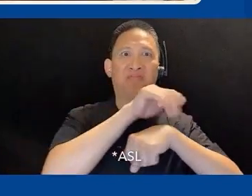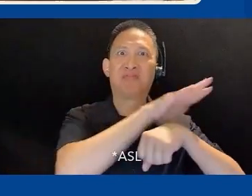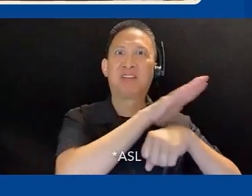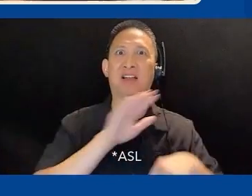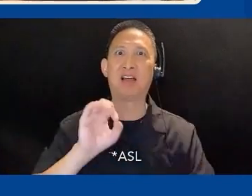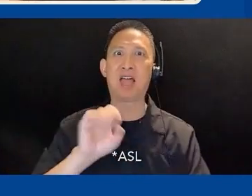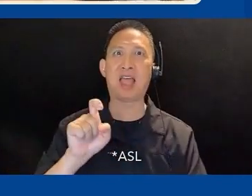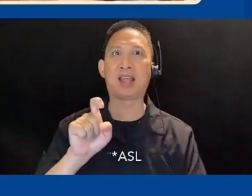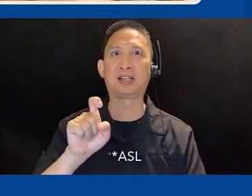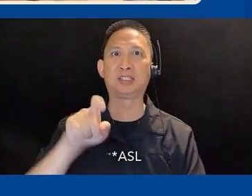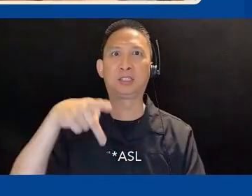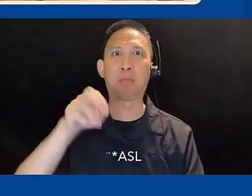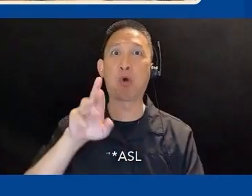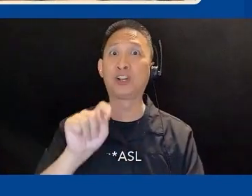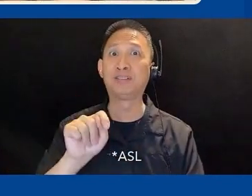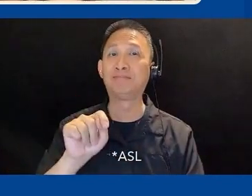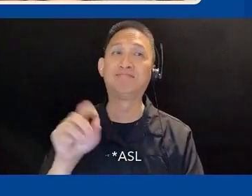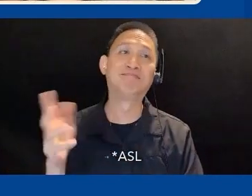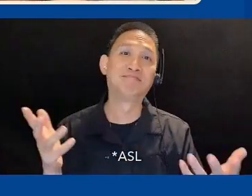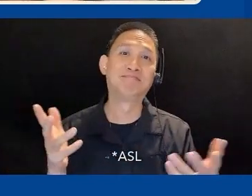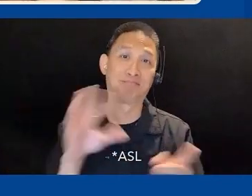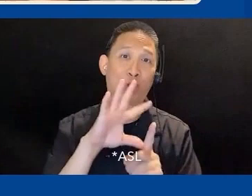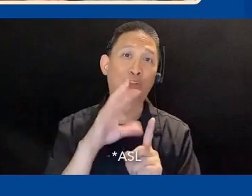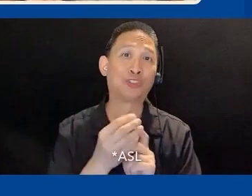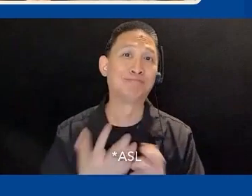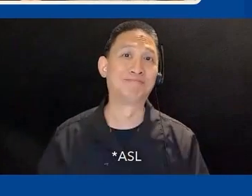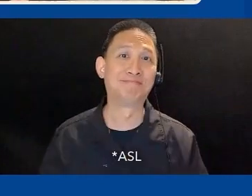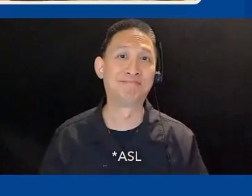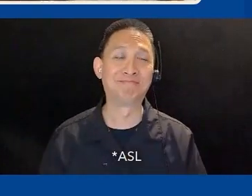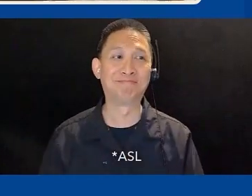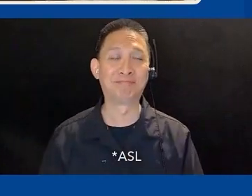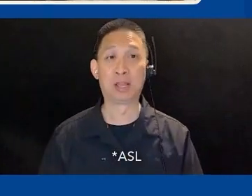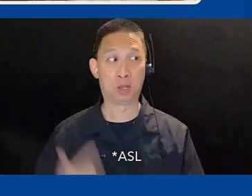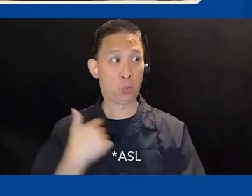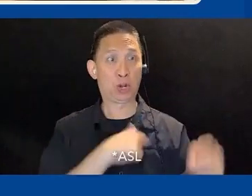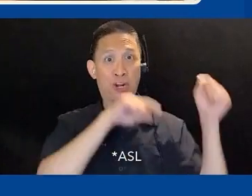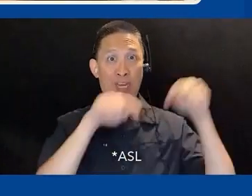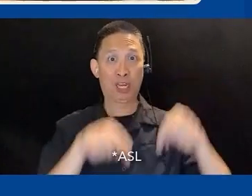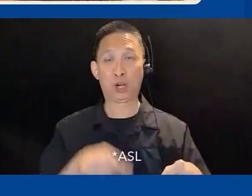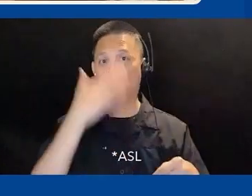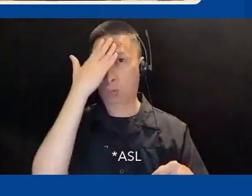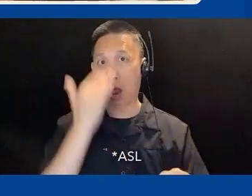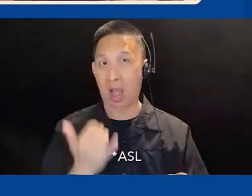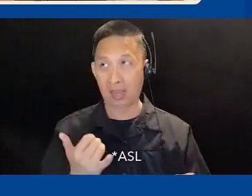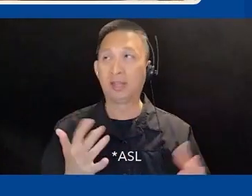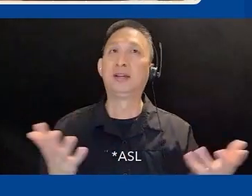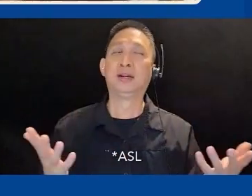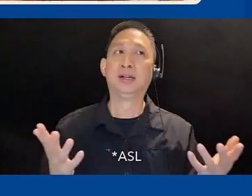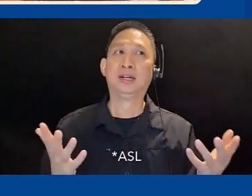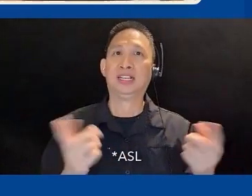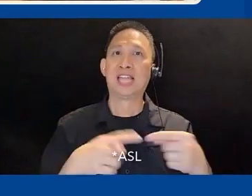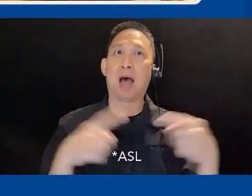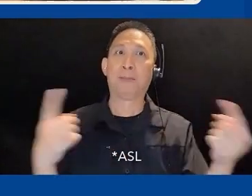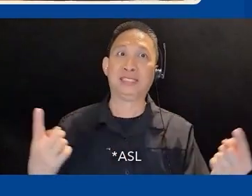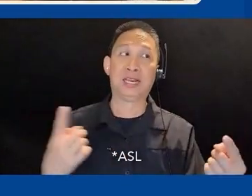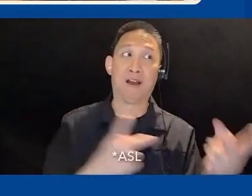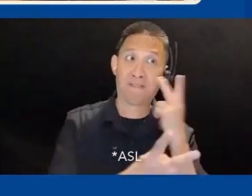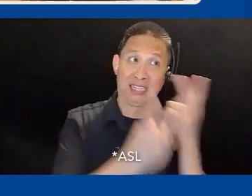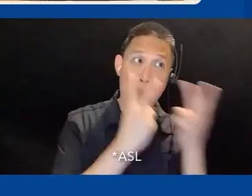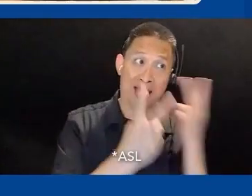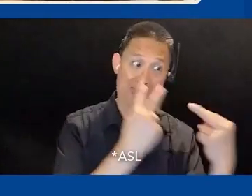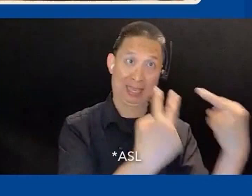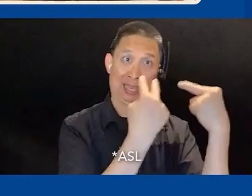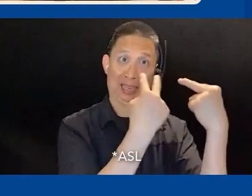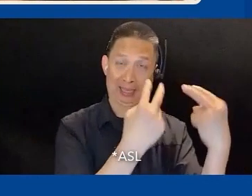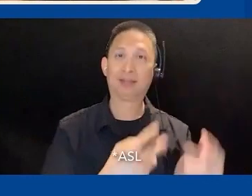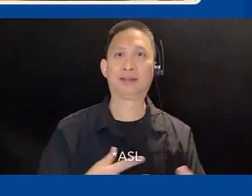Like, this is why we're here. And the worst thing that can come, like the opposite of visibility is invisibility. And when that would happen,